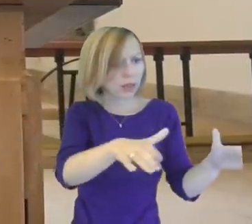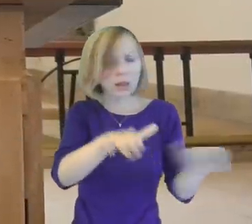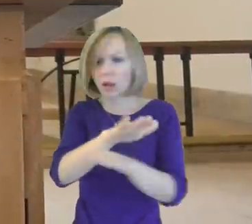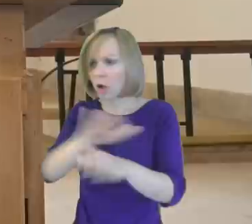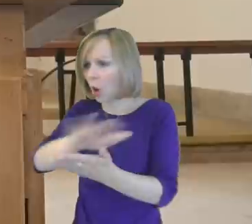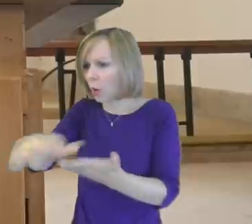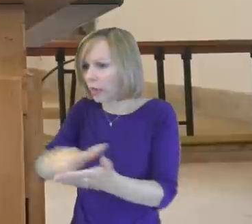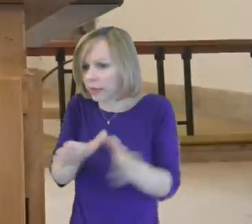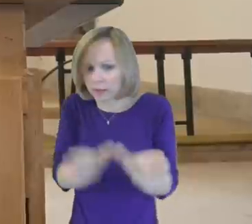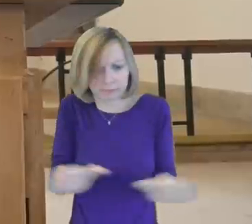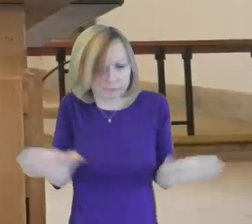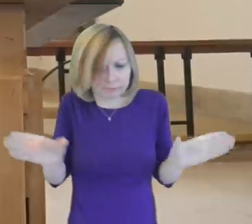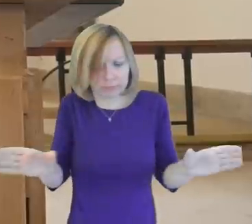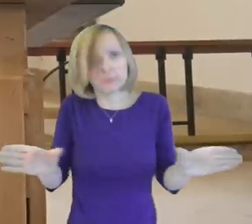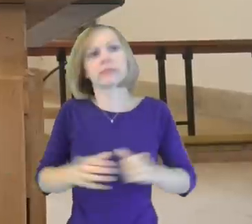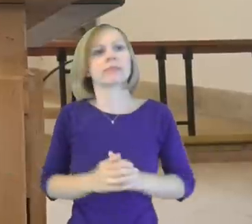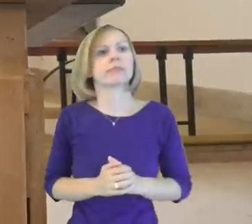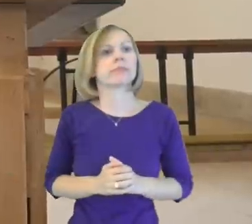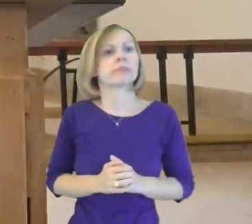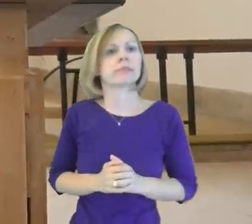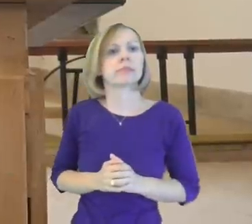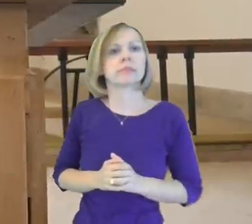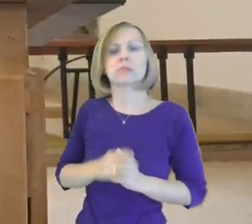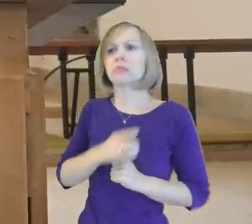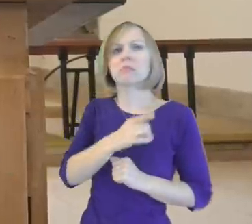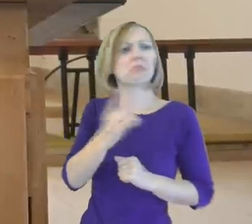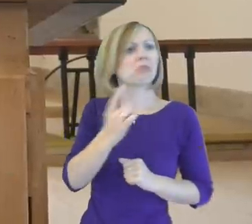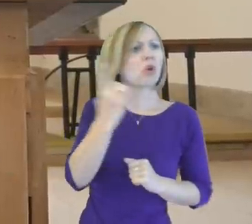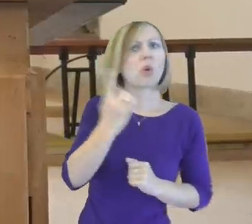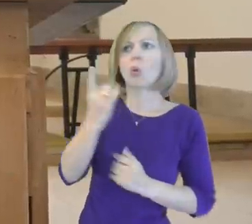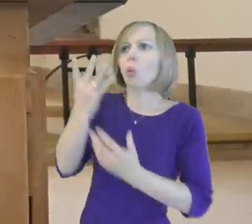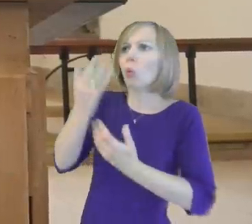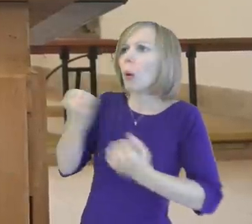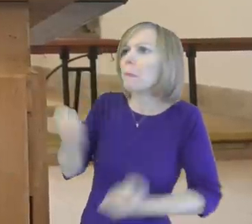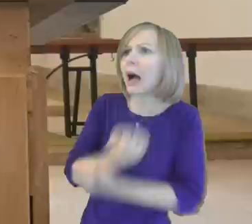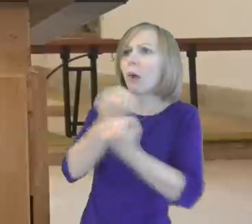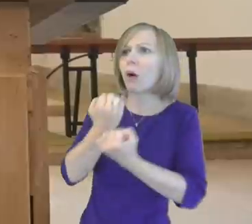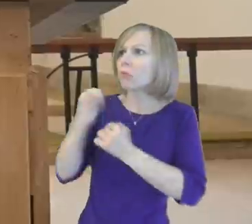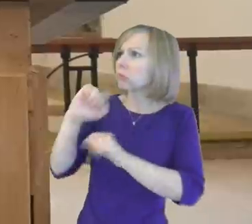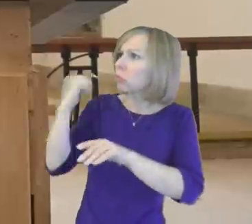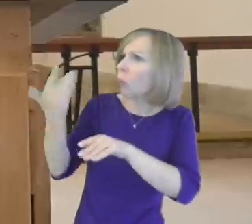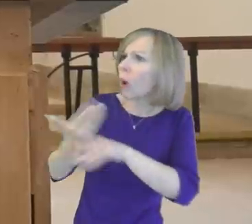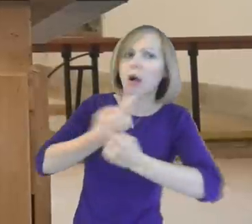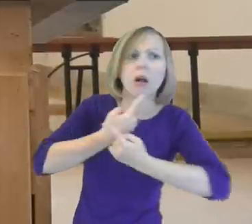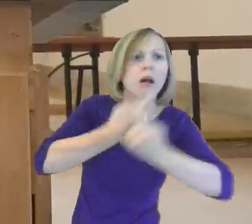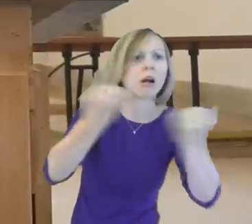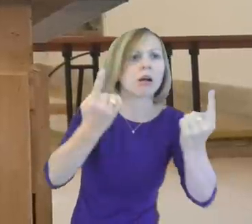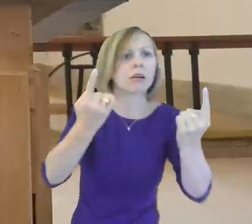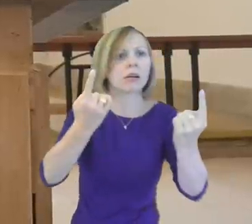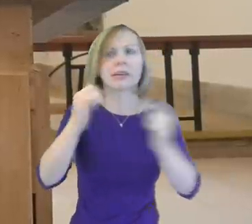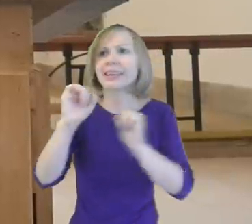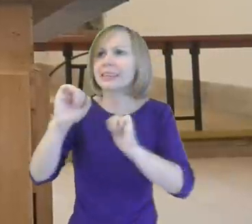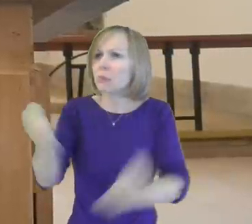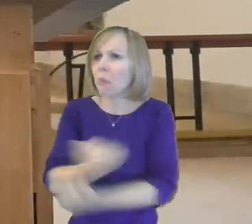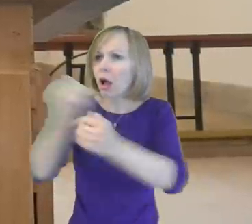hath he given power to declare his works? And who shall find out his noble acts? Who